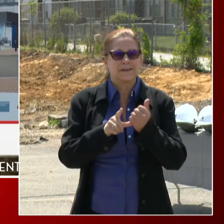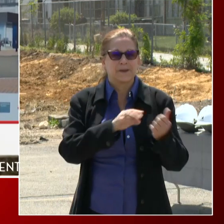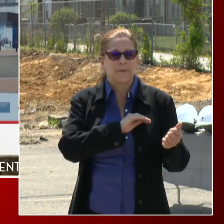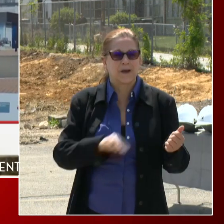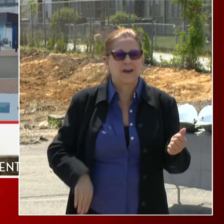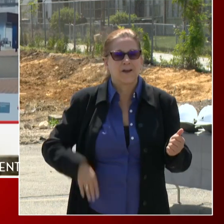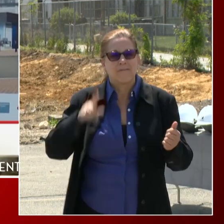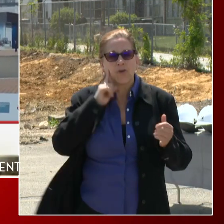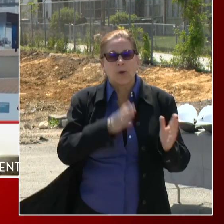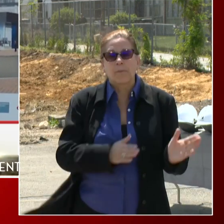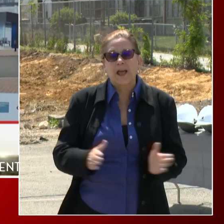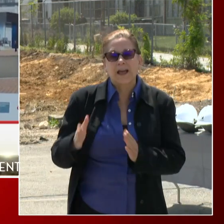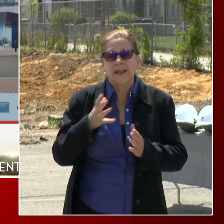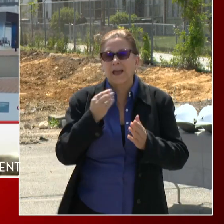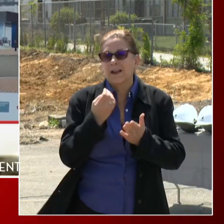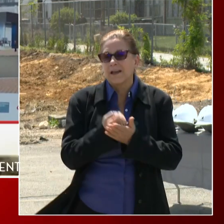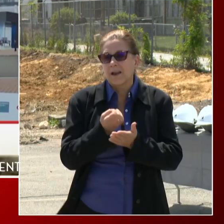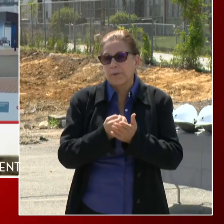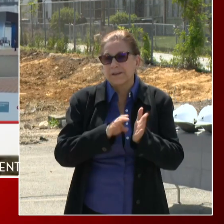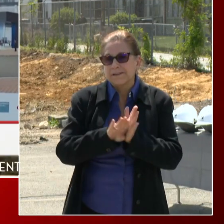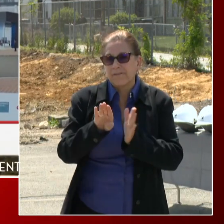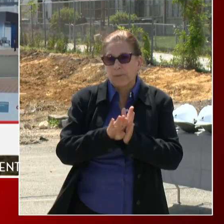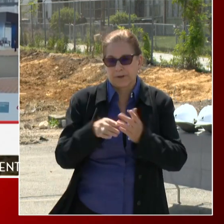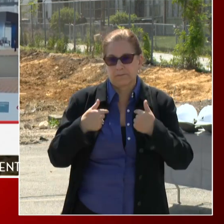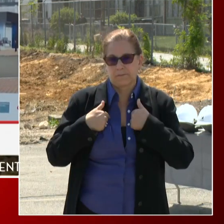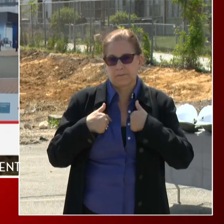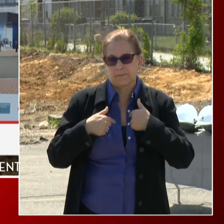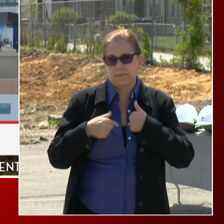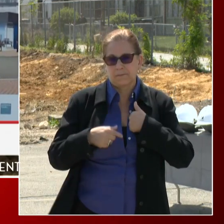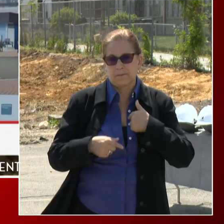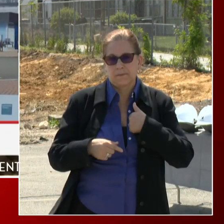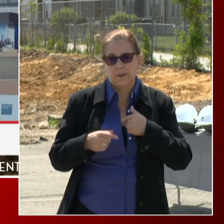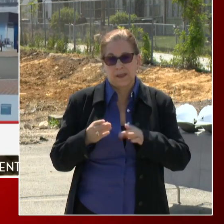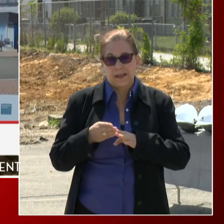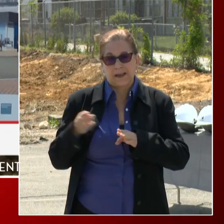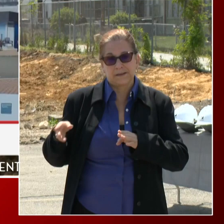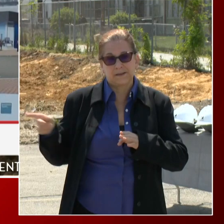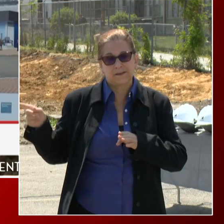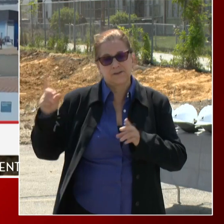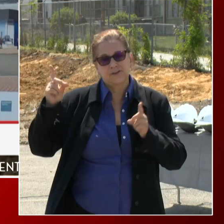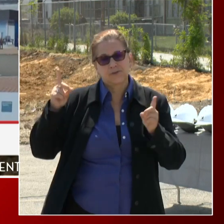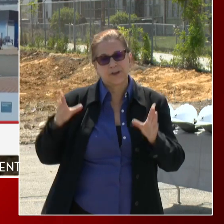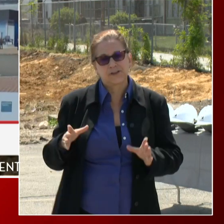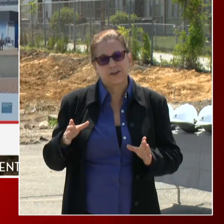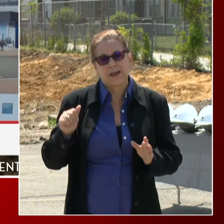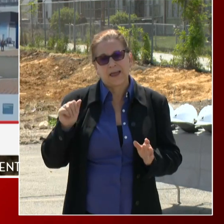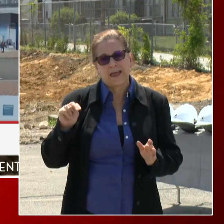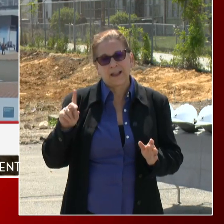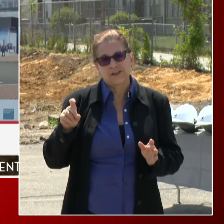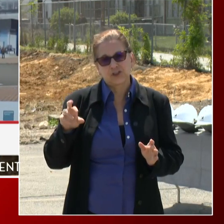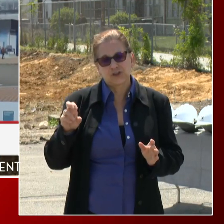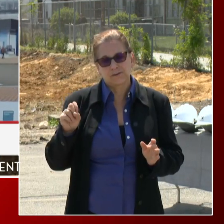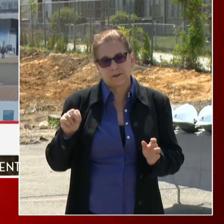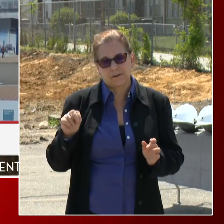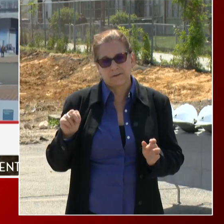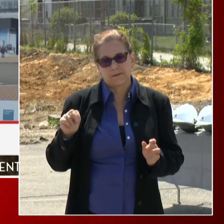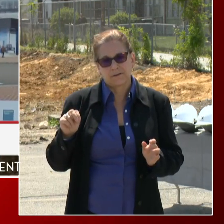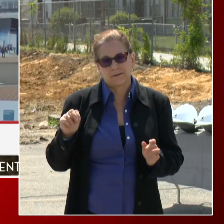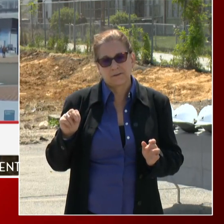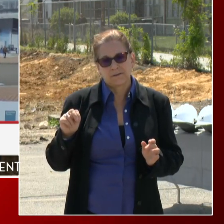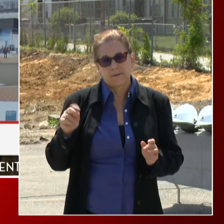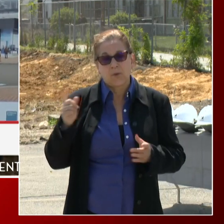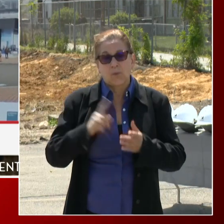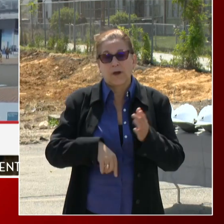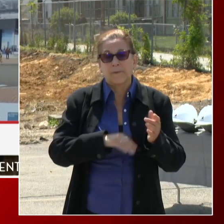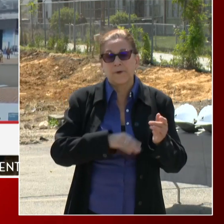with Director Anderson because this is really a team effort. So what Mayor Bowser directed us to